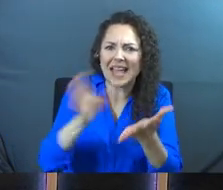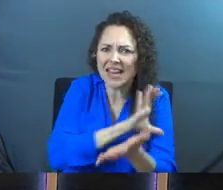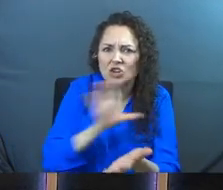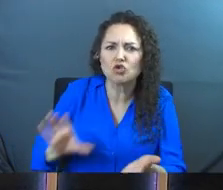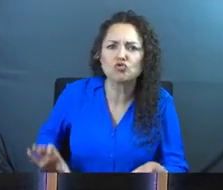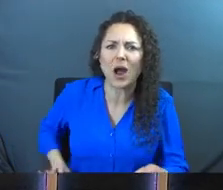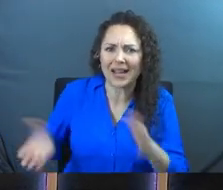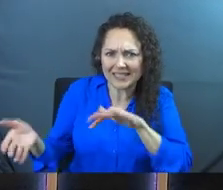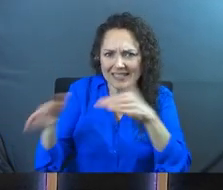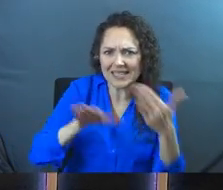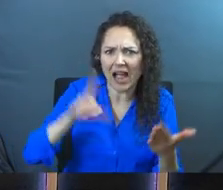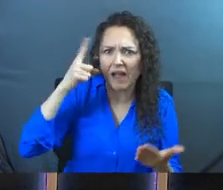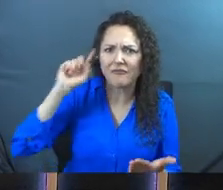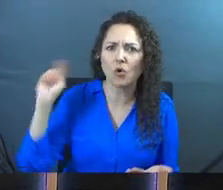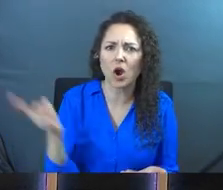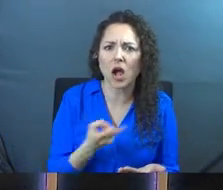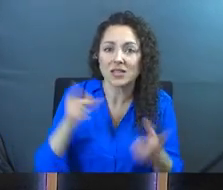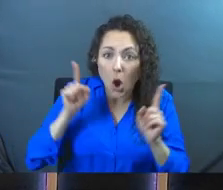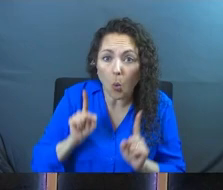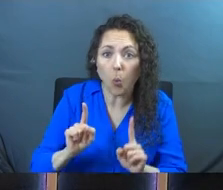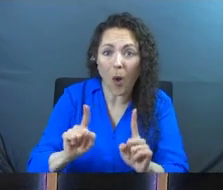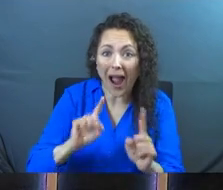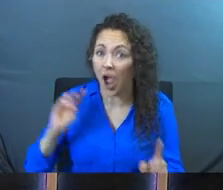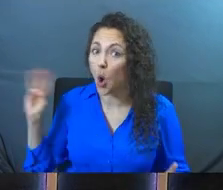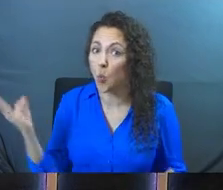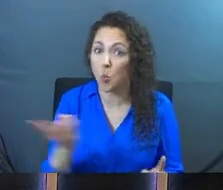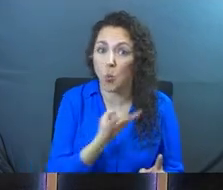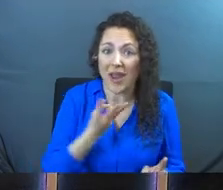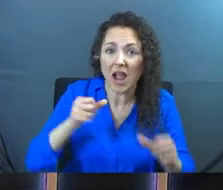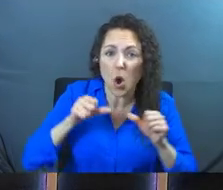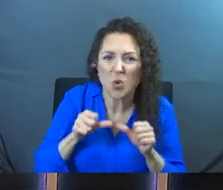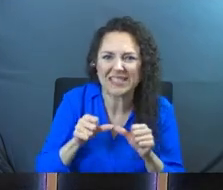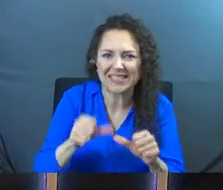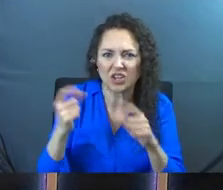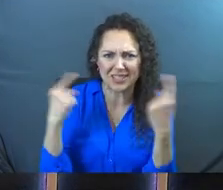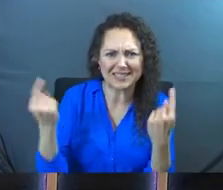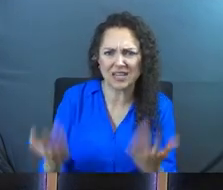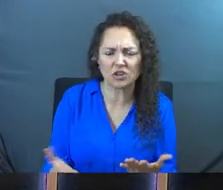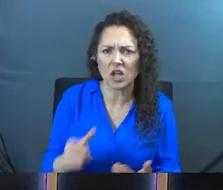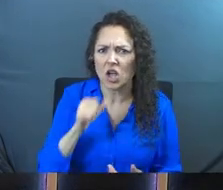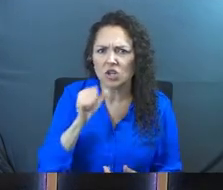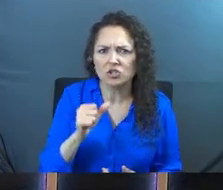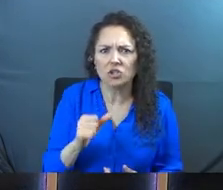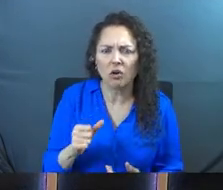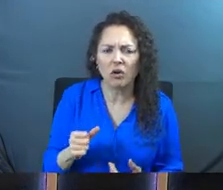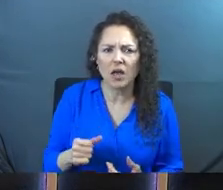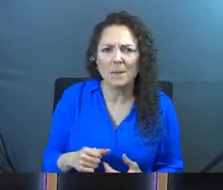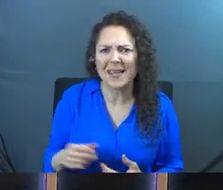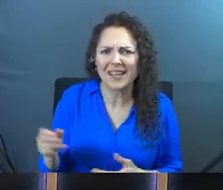we were still sinners. We can't get used to that. That's not normal. That's